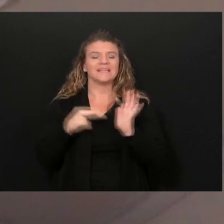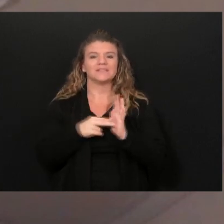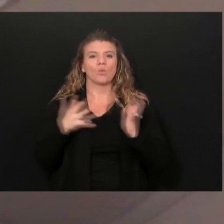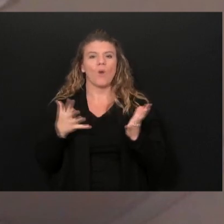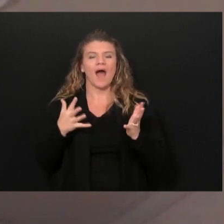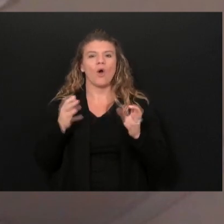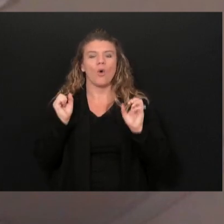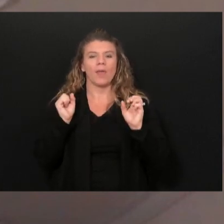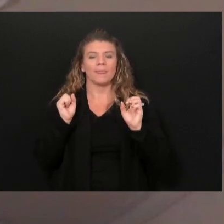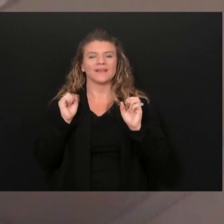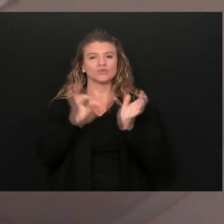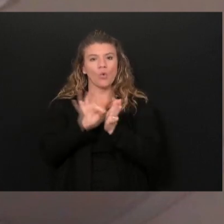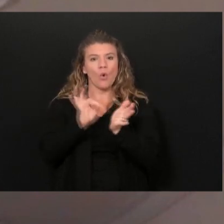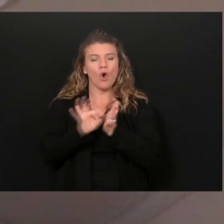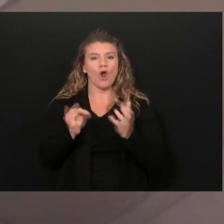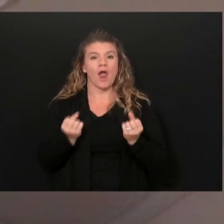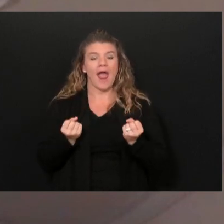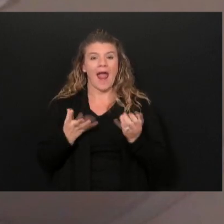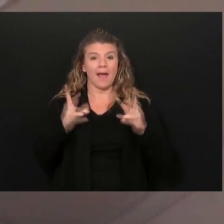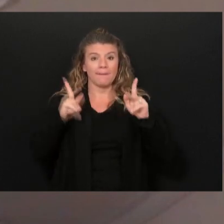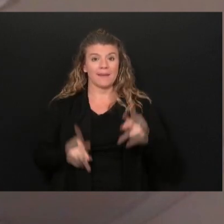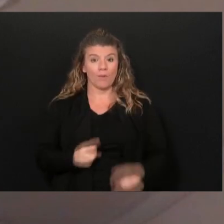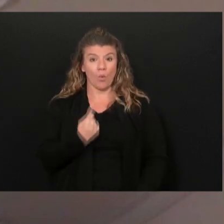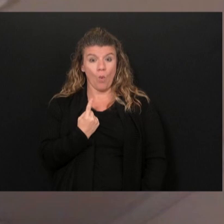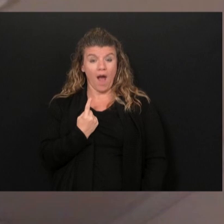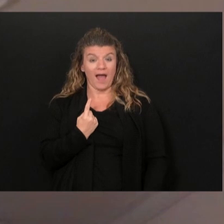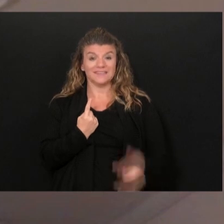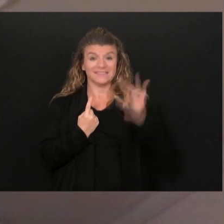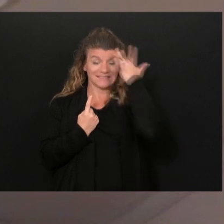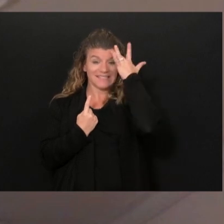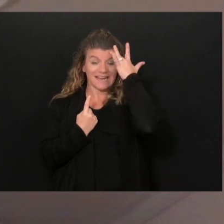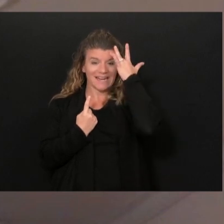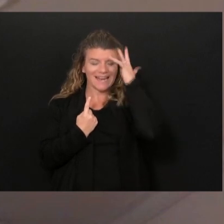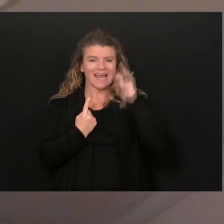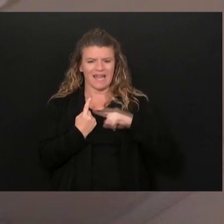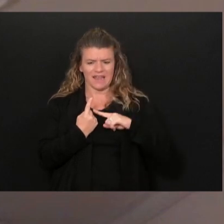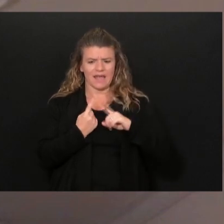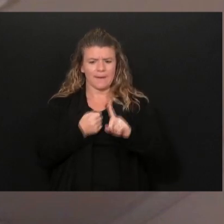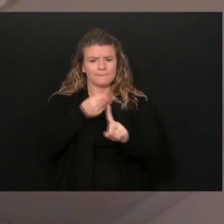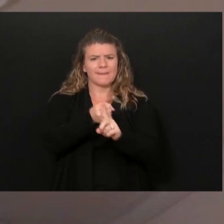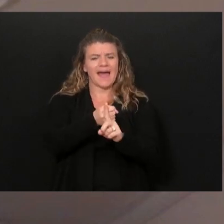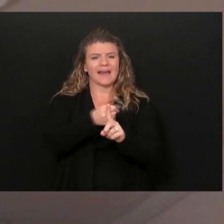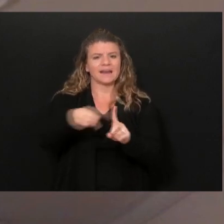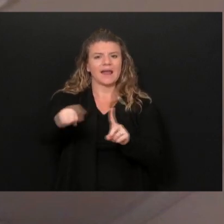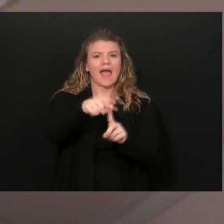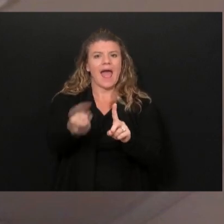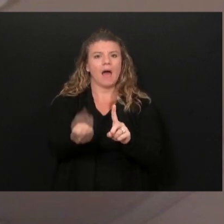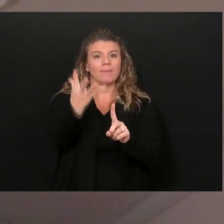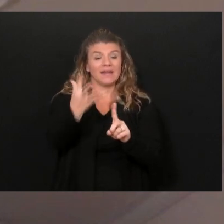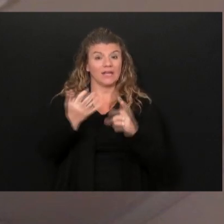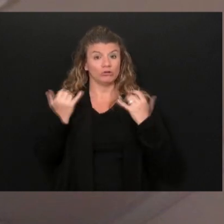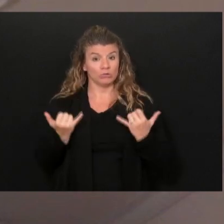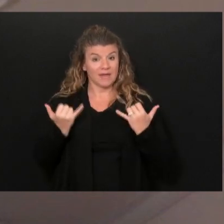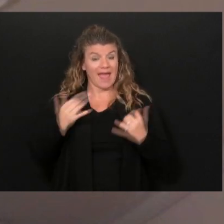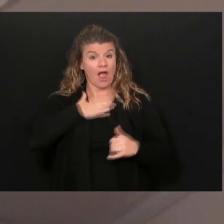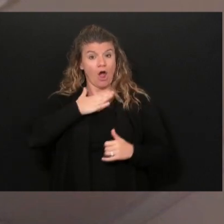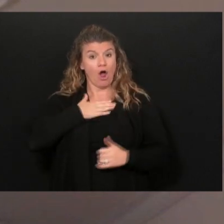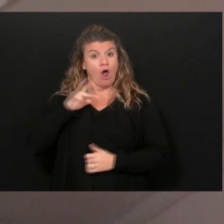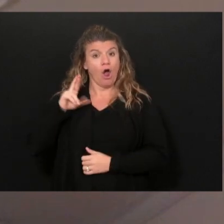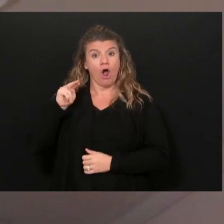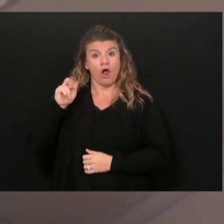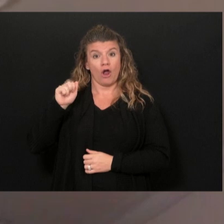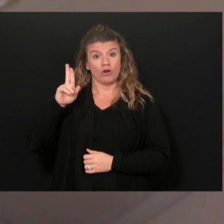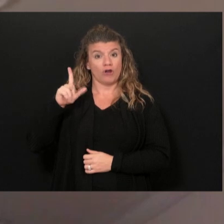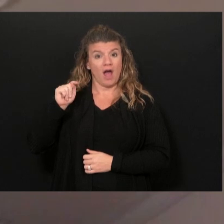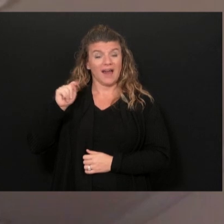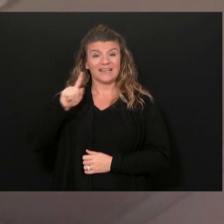that we've talked about, how many people who are infected with a virus can infect another. Today, our R0 across the state